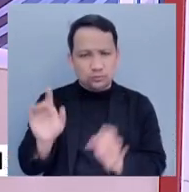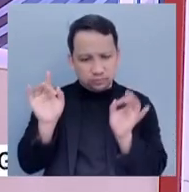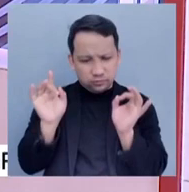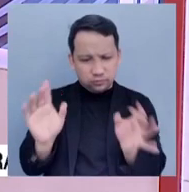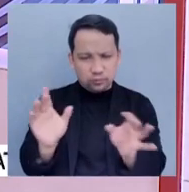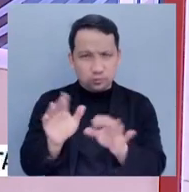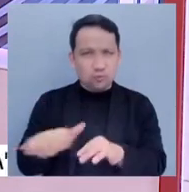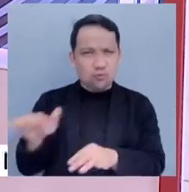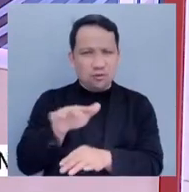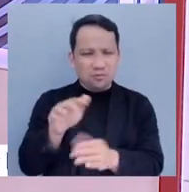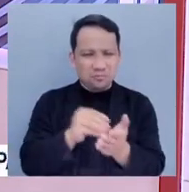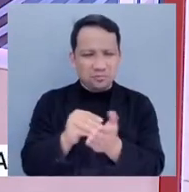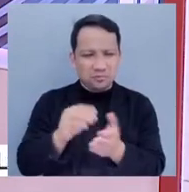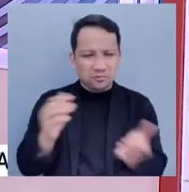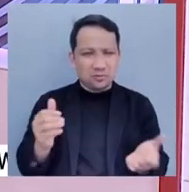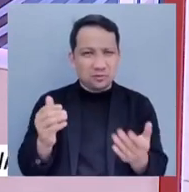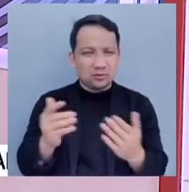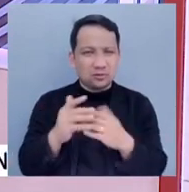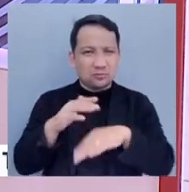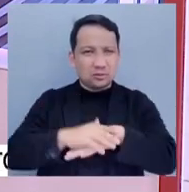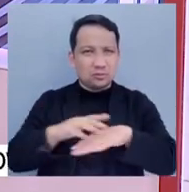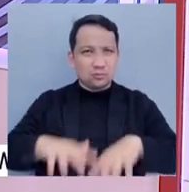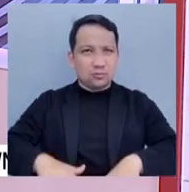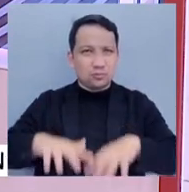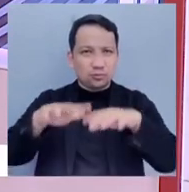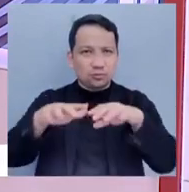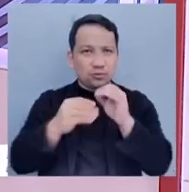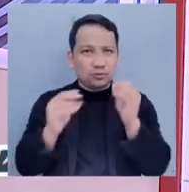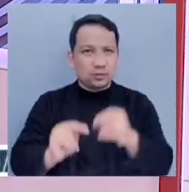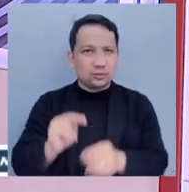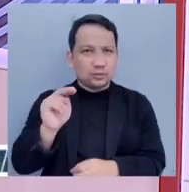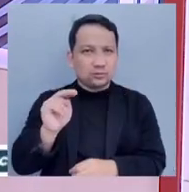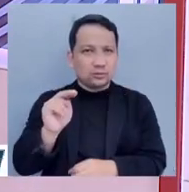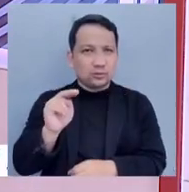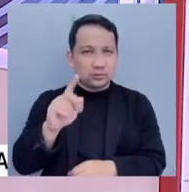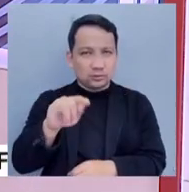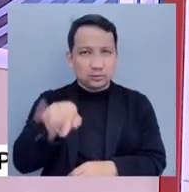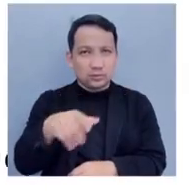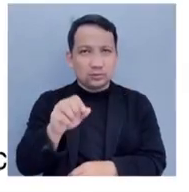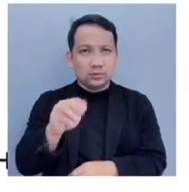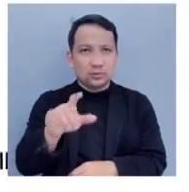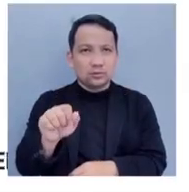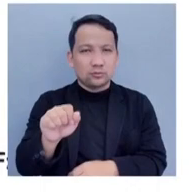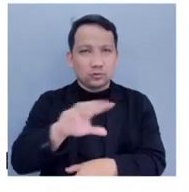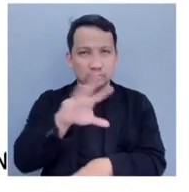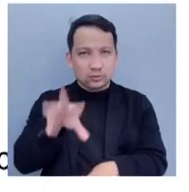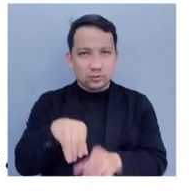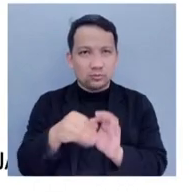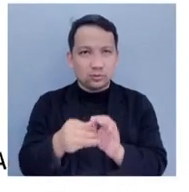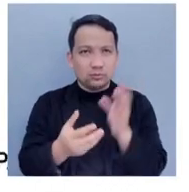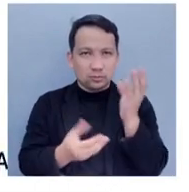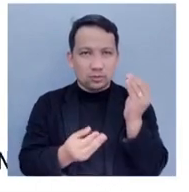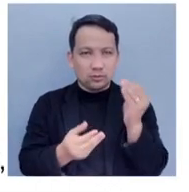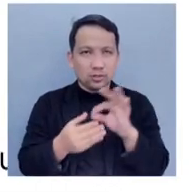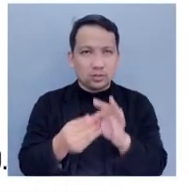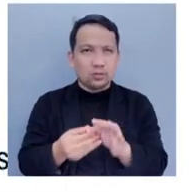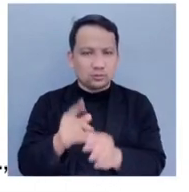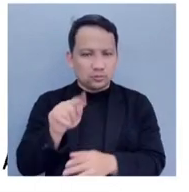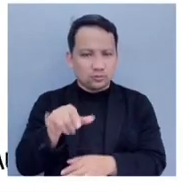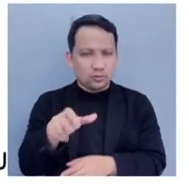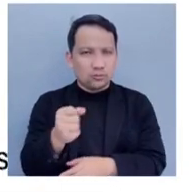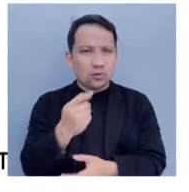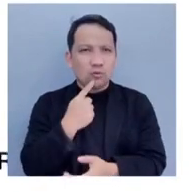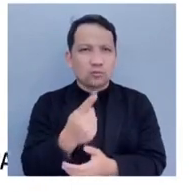with millions still under the threat of floods. Our North America Bureau Chief DJ Manotok now joins us with the latest on the storm. TJ, what more can you tell